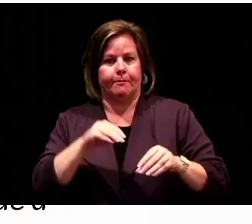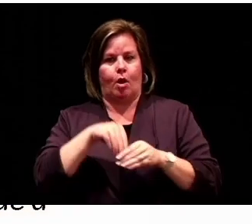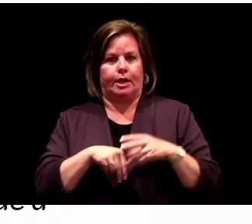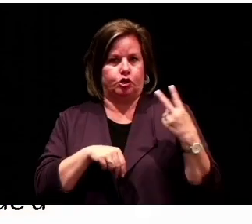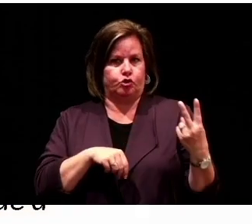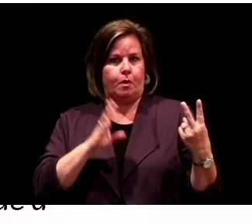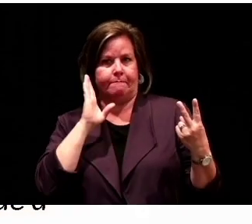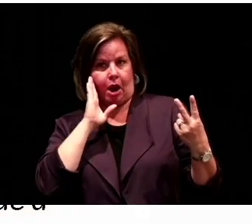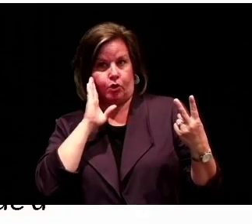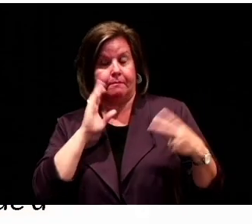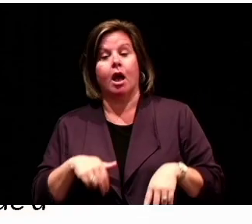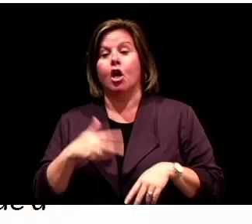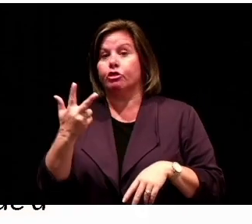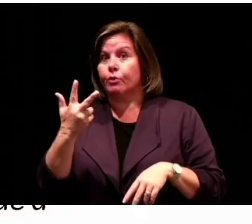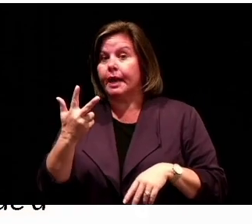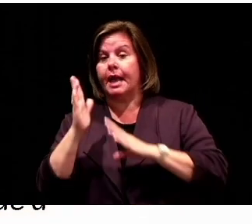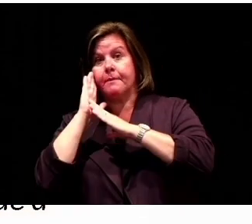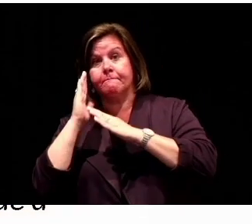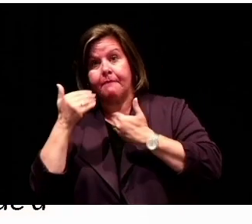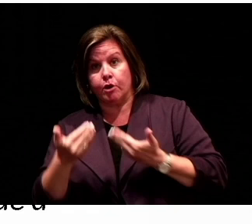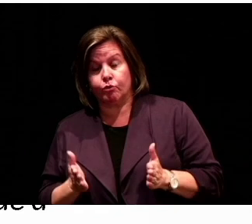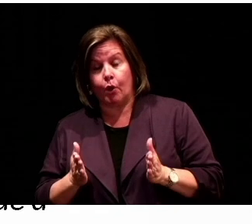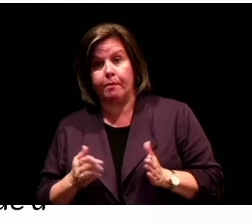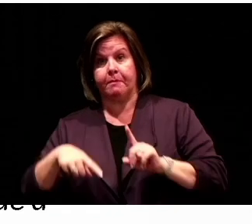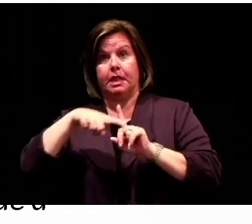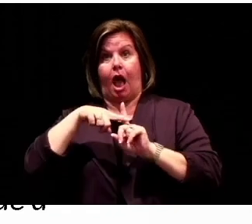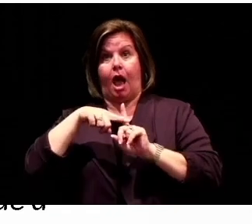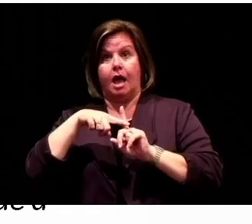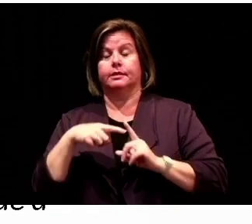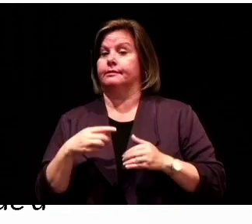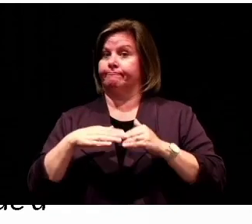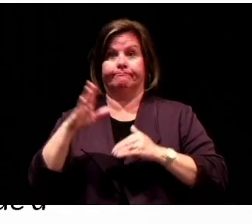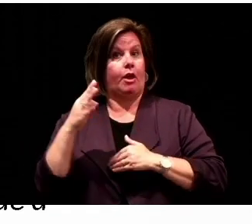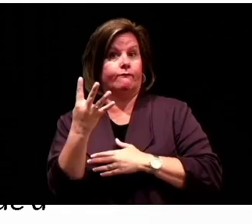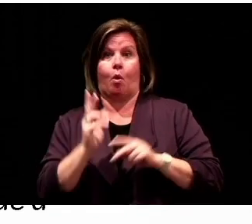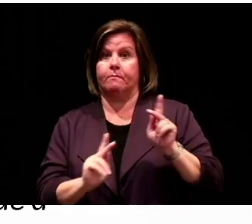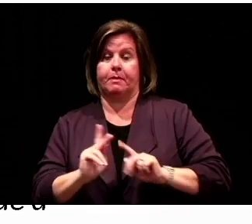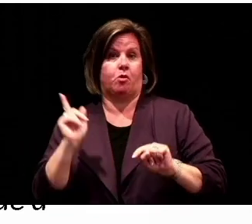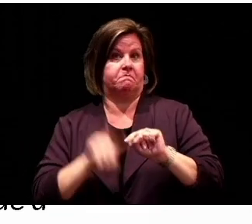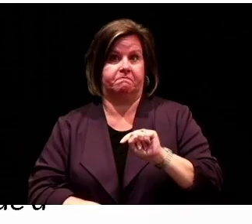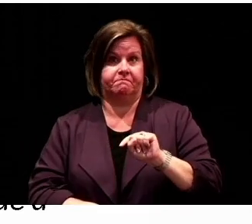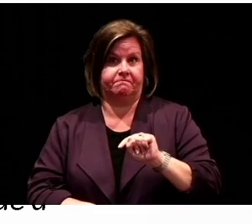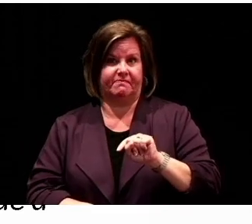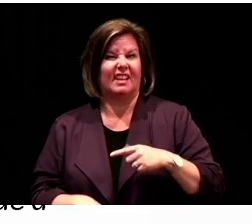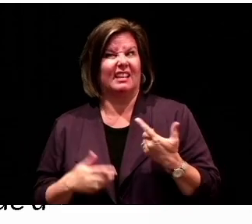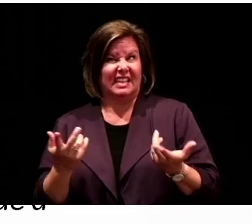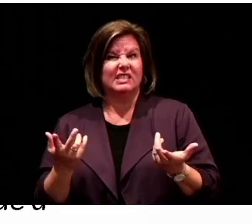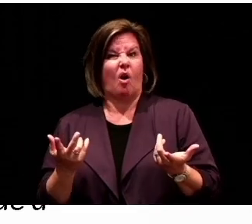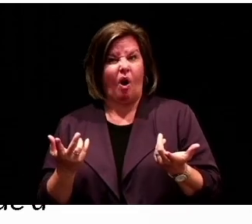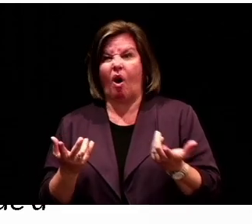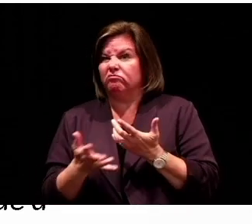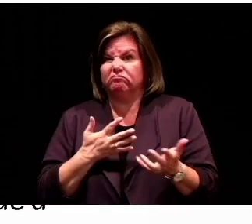examples up here of policies that we have seen and statements that we have heard from housing providers as they relate to occupancy standards and